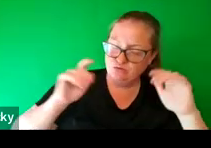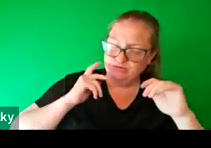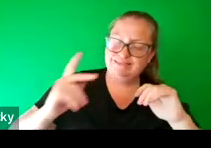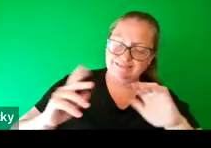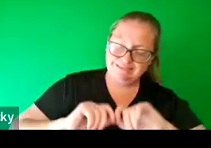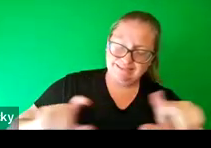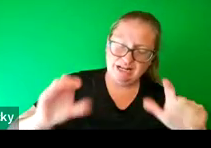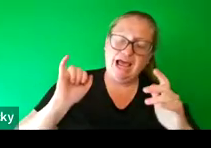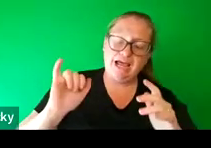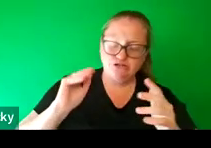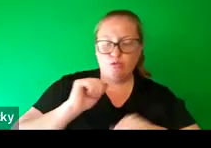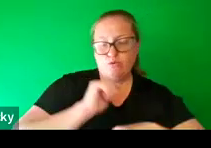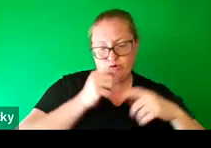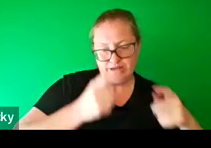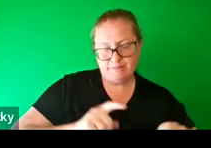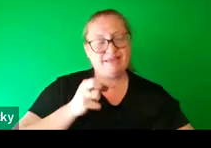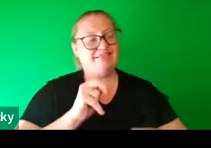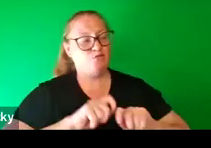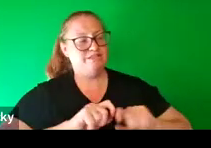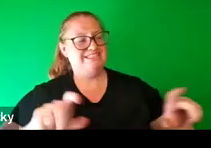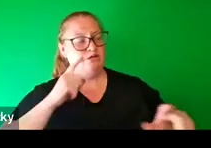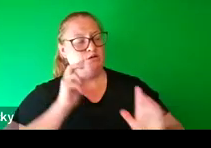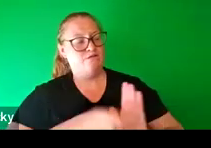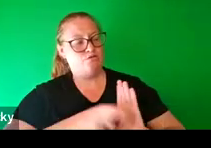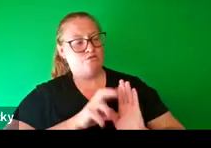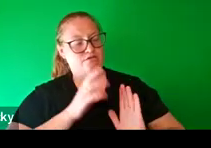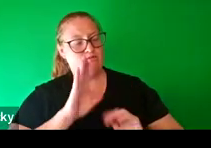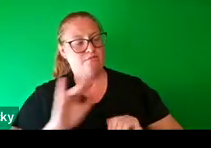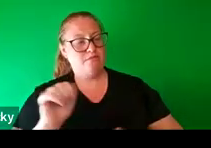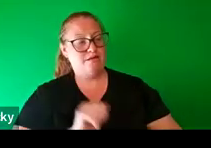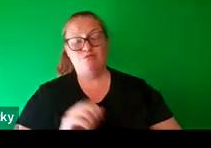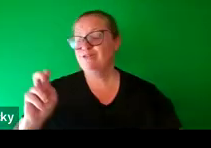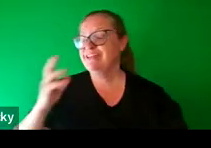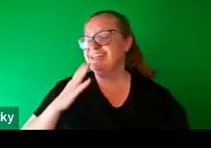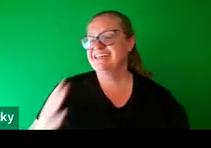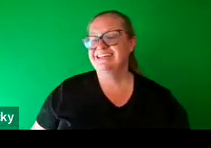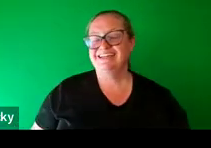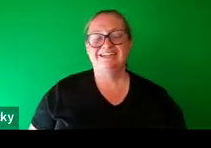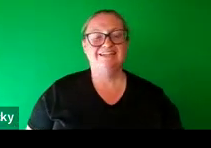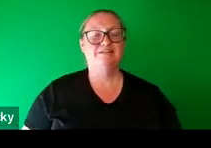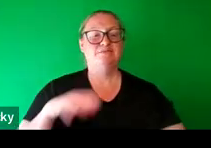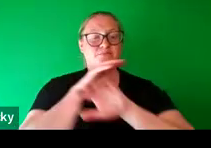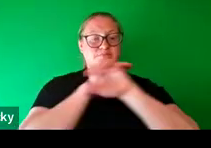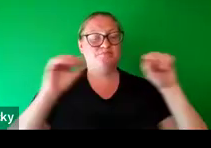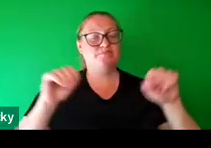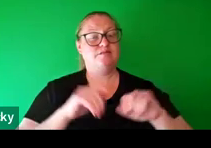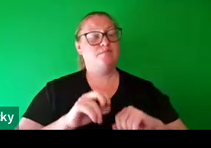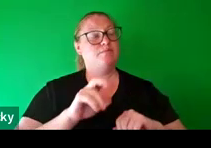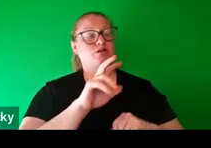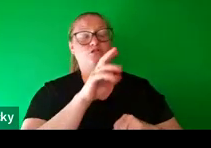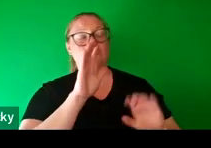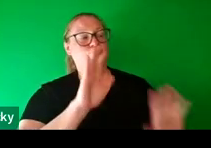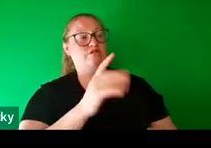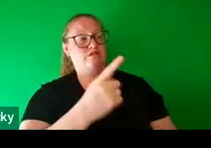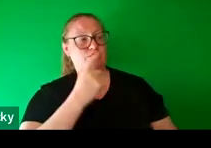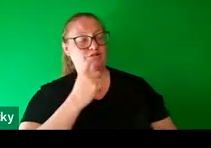the work happens and then We send it out for review by employees. Okay, thanks. But I think you're two for two on bringing up the theme that